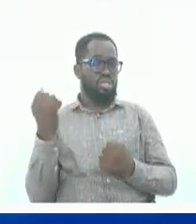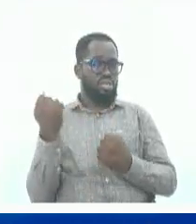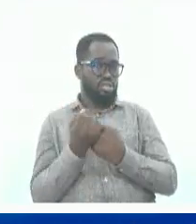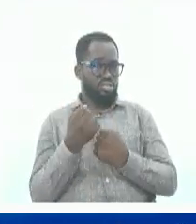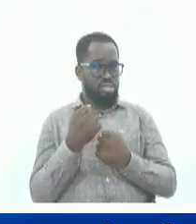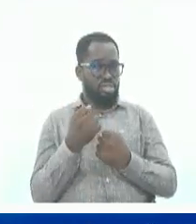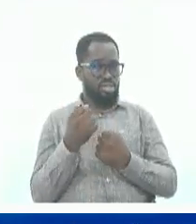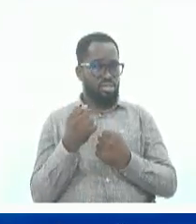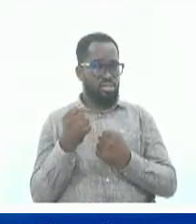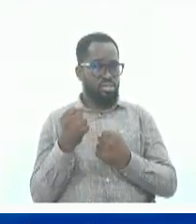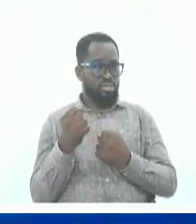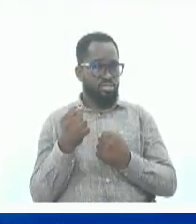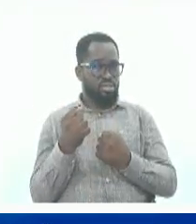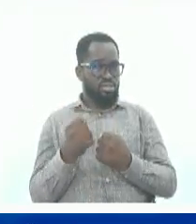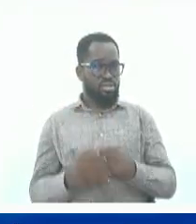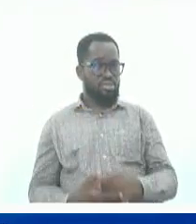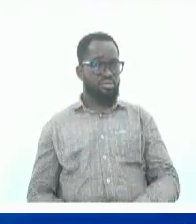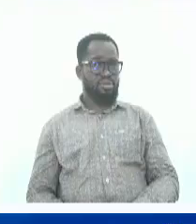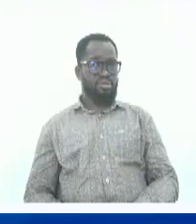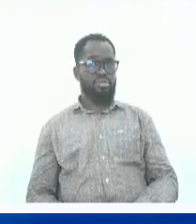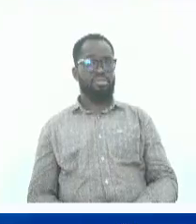motion?